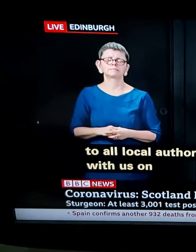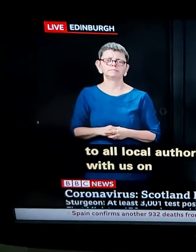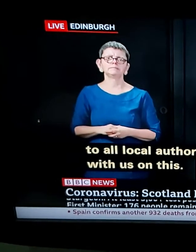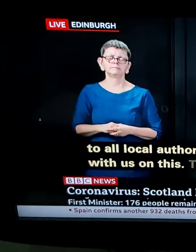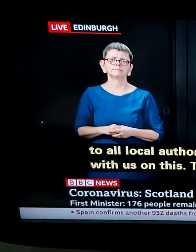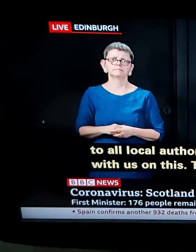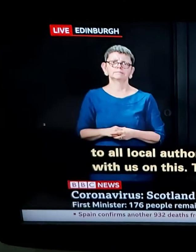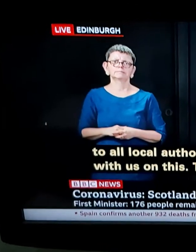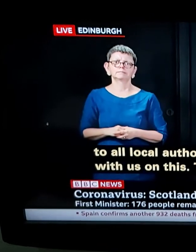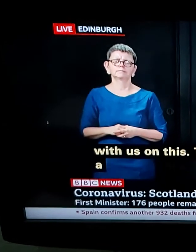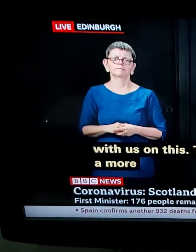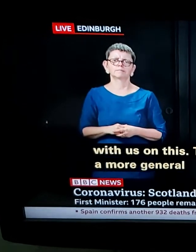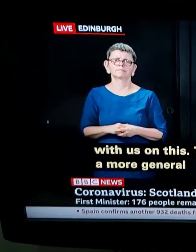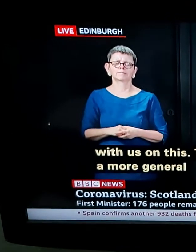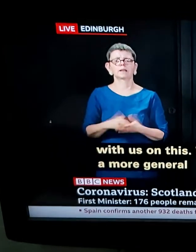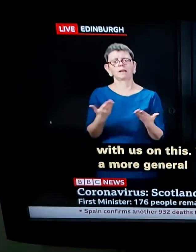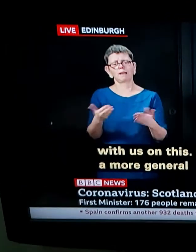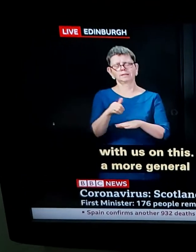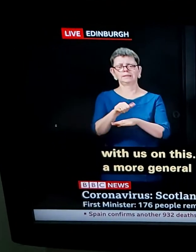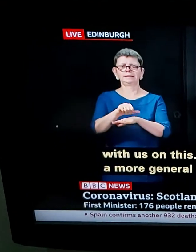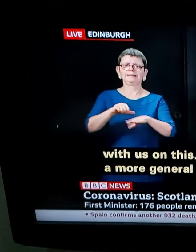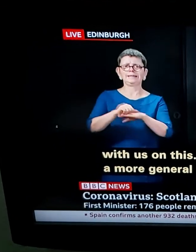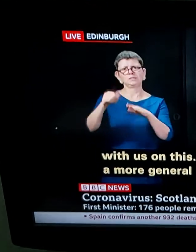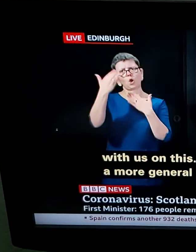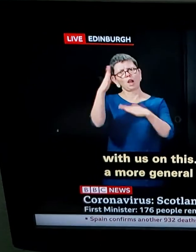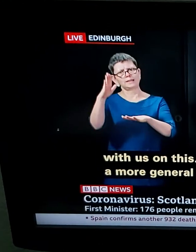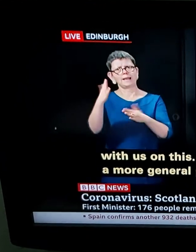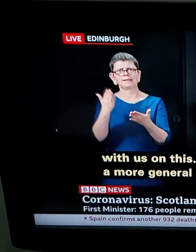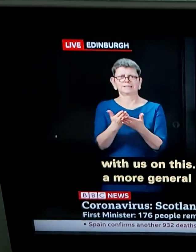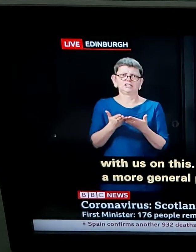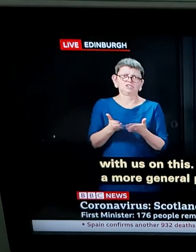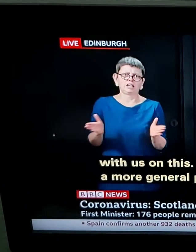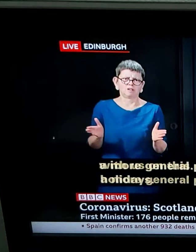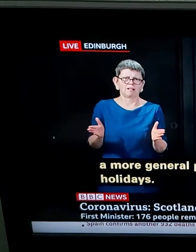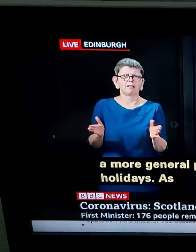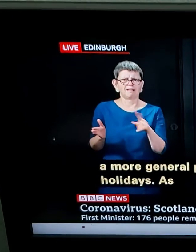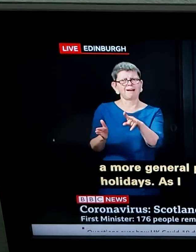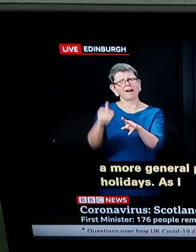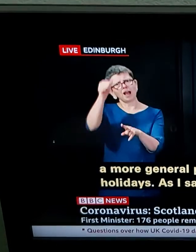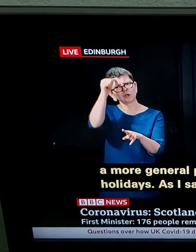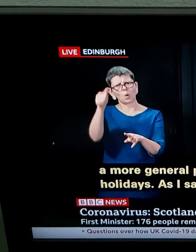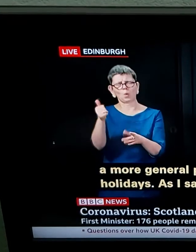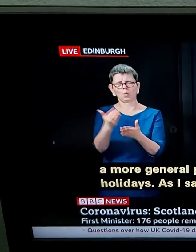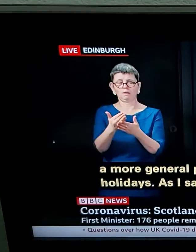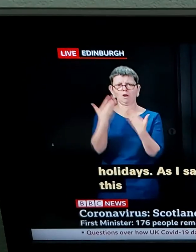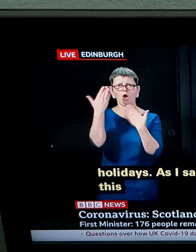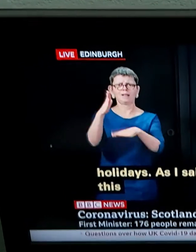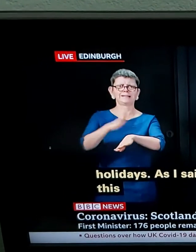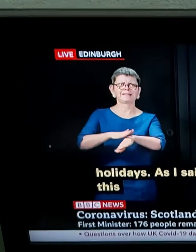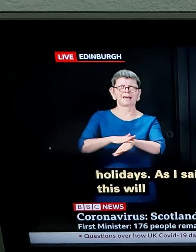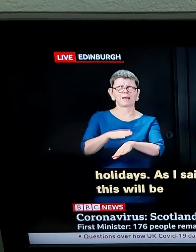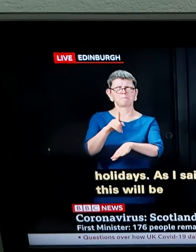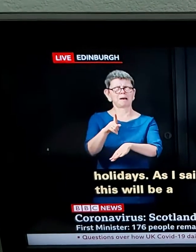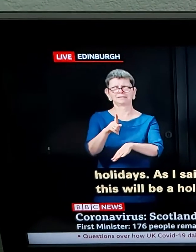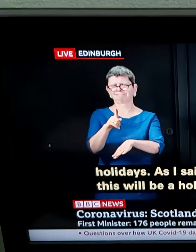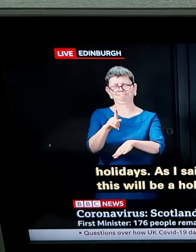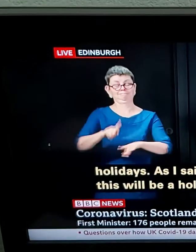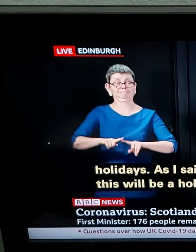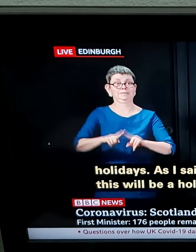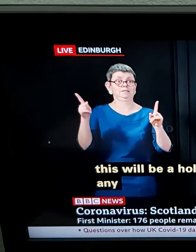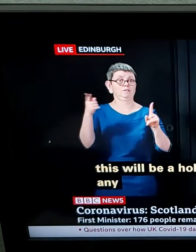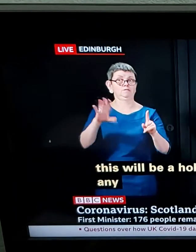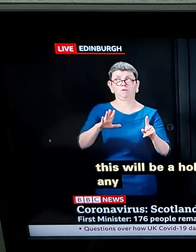general point about the Easter holidays. As I said a moment ago, this will be a holiday period unlike any we have known in our